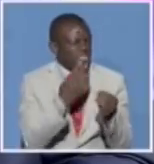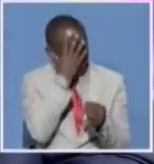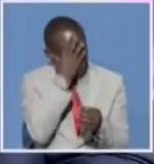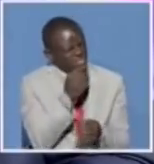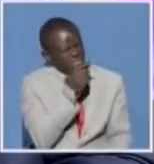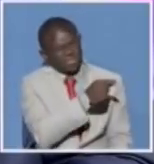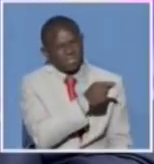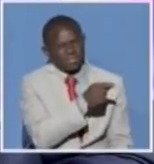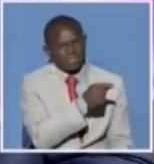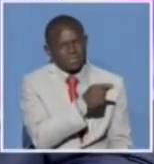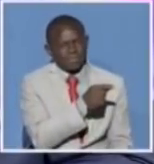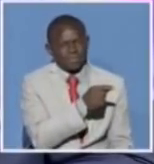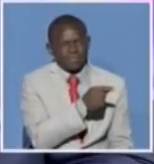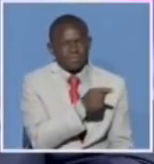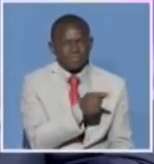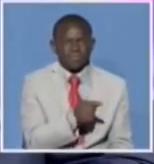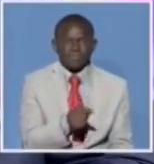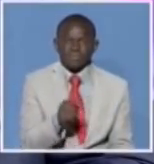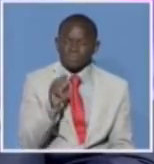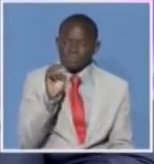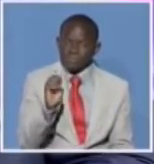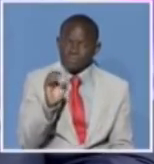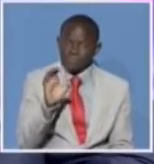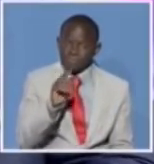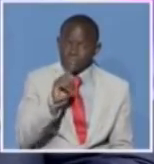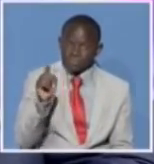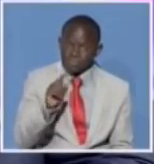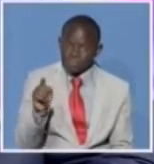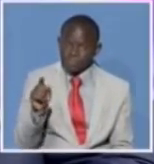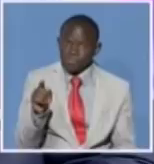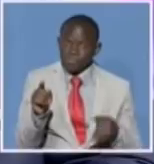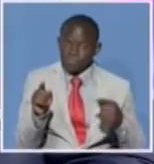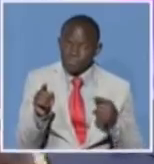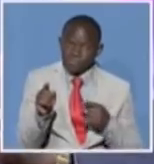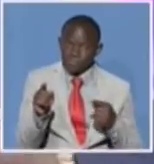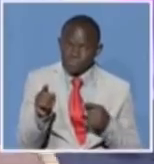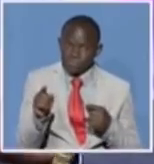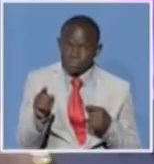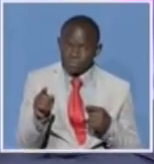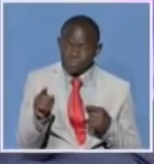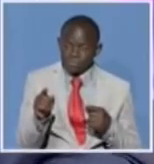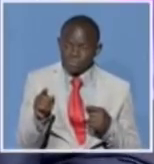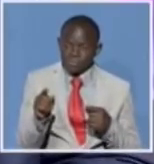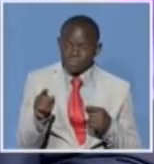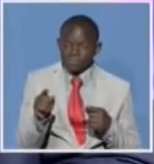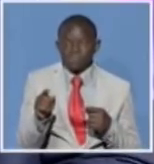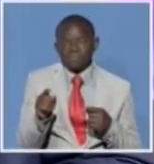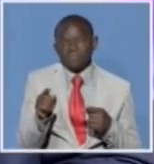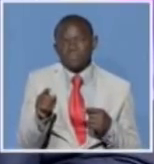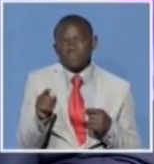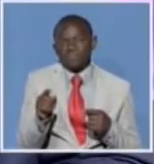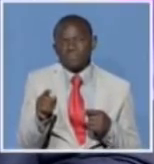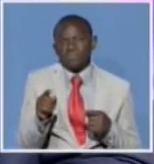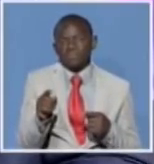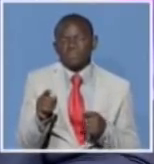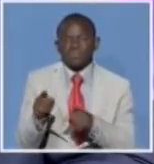Examination Council of Zambia, they keep a close watch, and also within the different levels within our